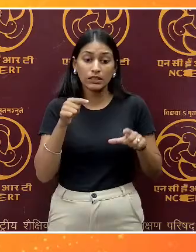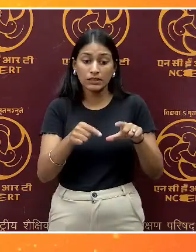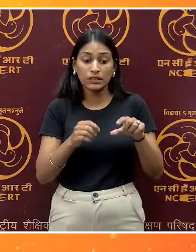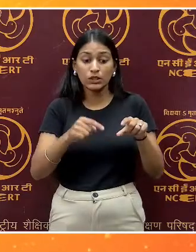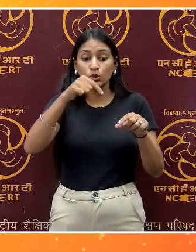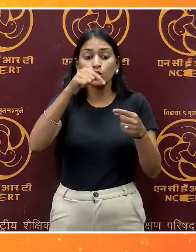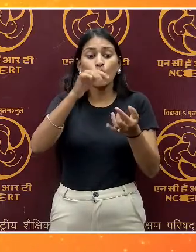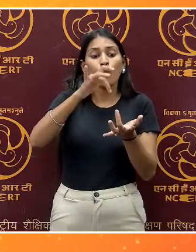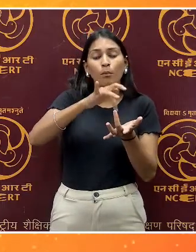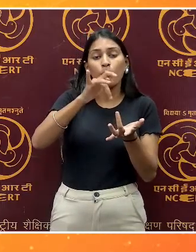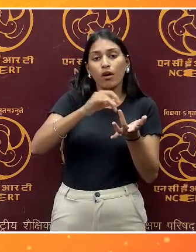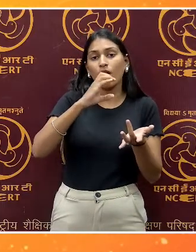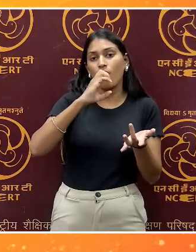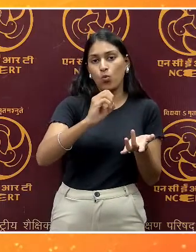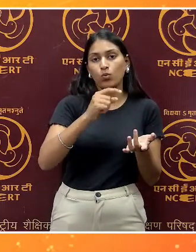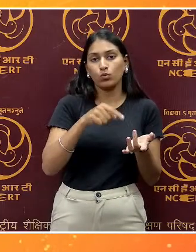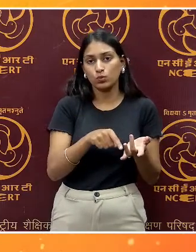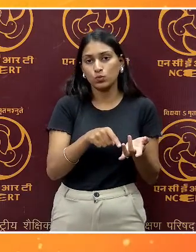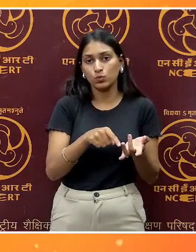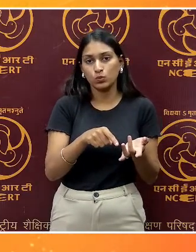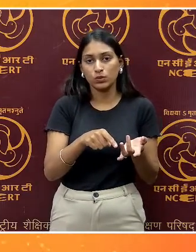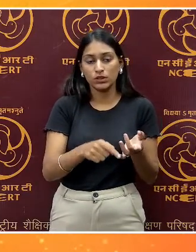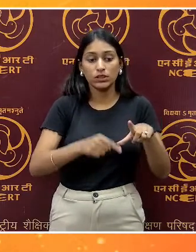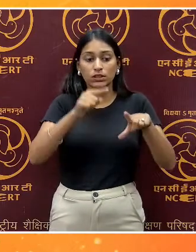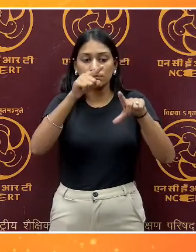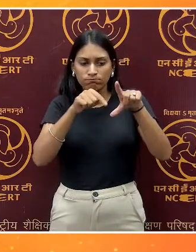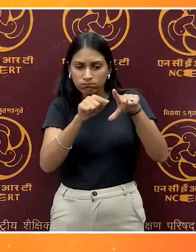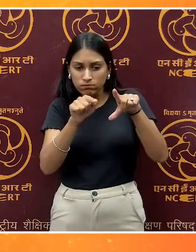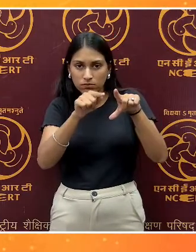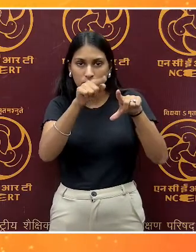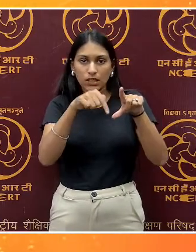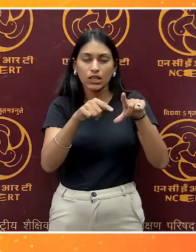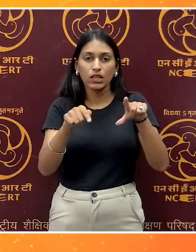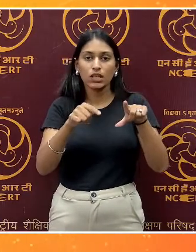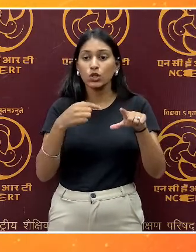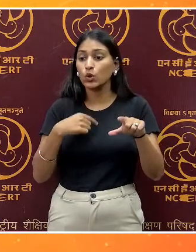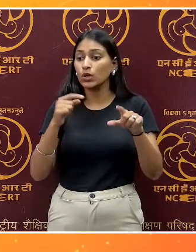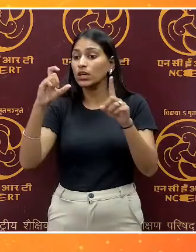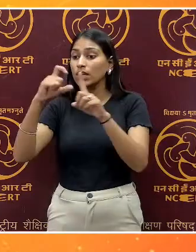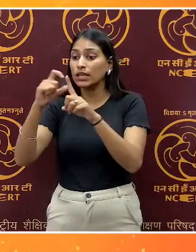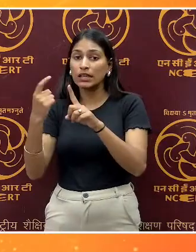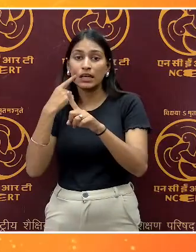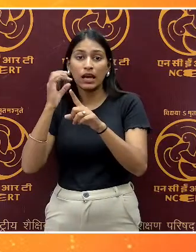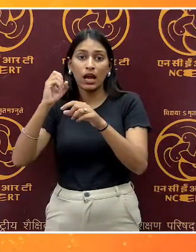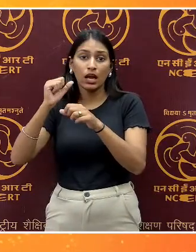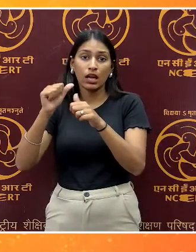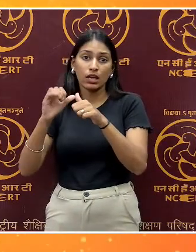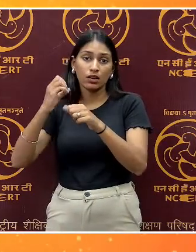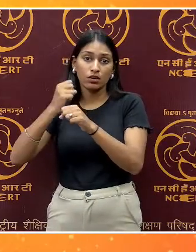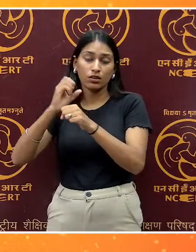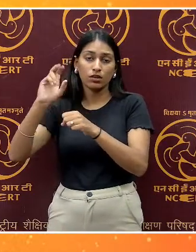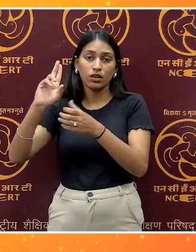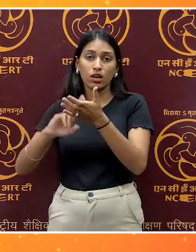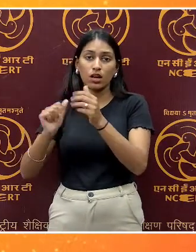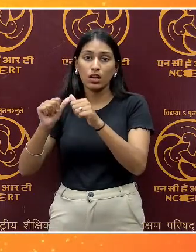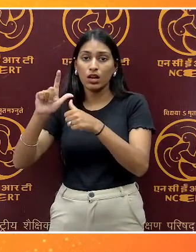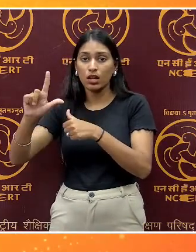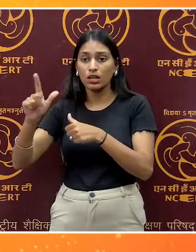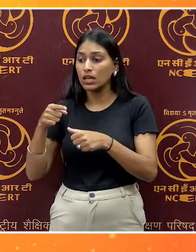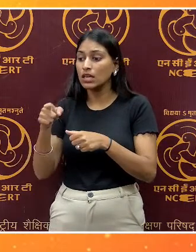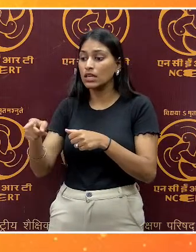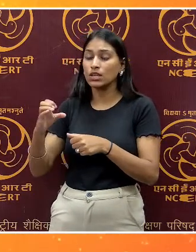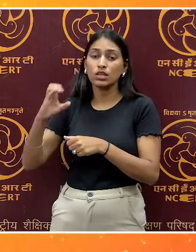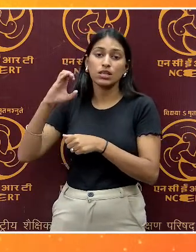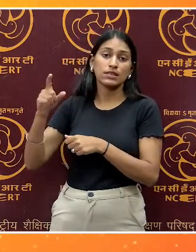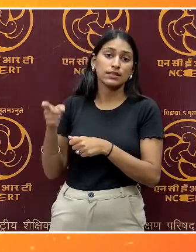O. Yes. Then you complete the parallelogram. The diagonal OC gives the resultant. Right. The diagonal is to be